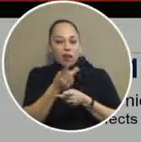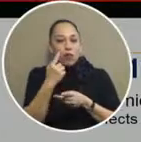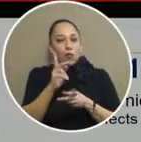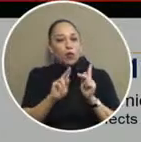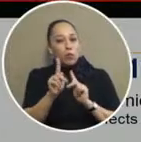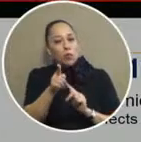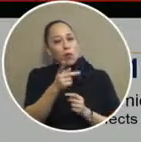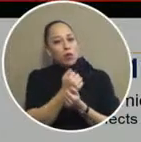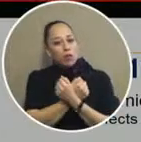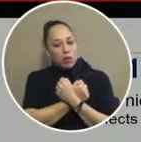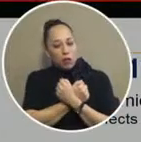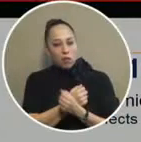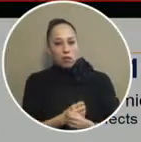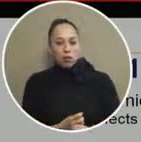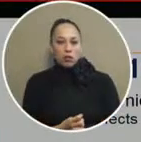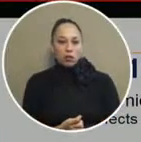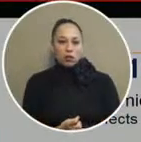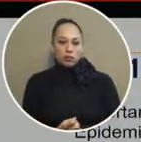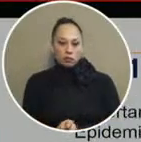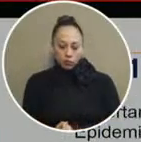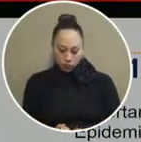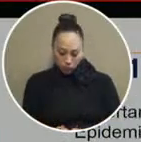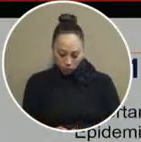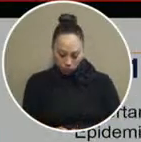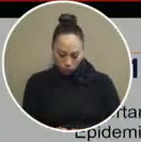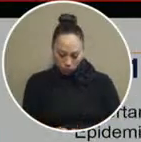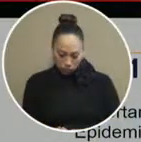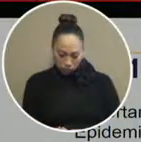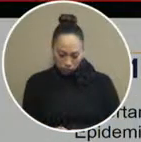ones. Next slide, please.